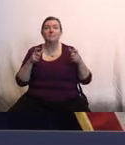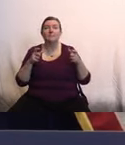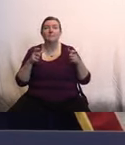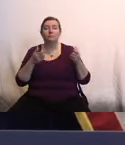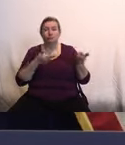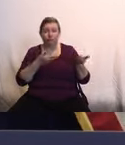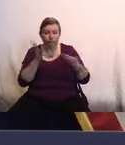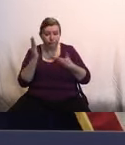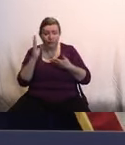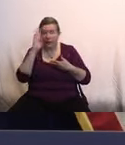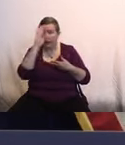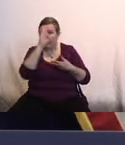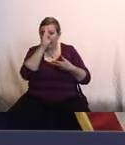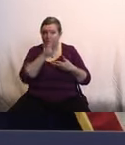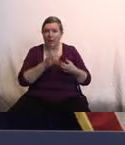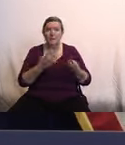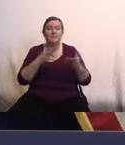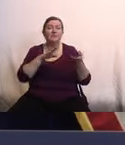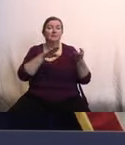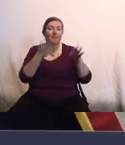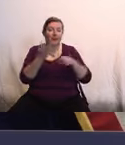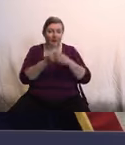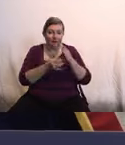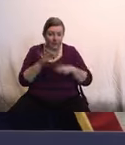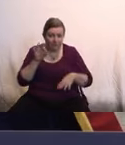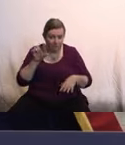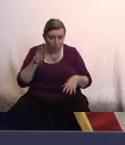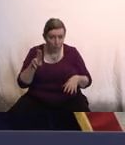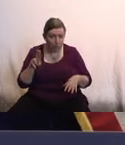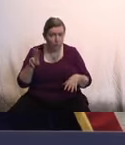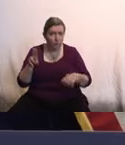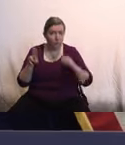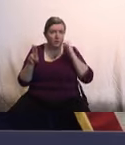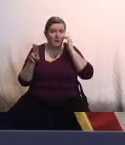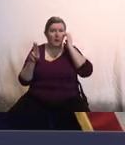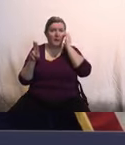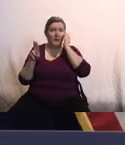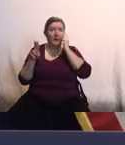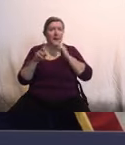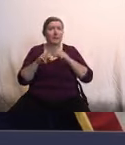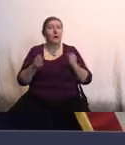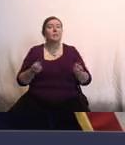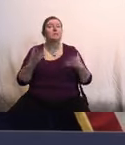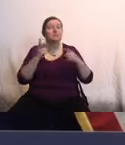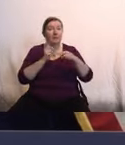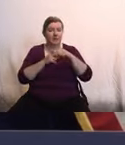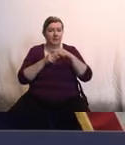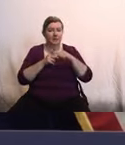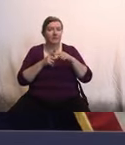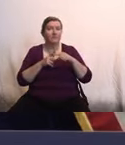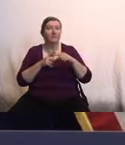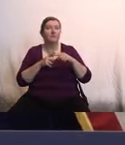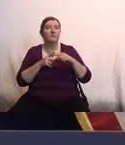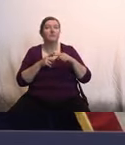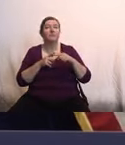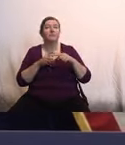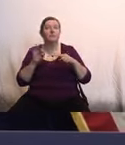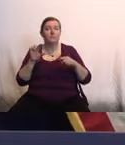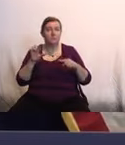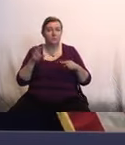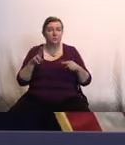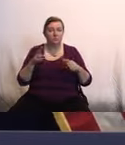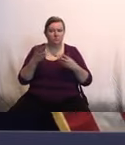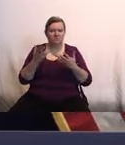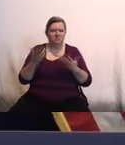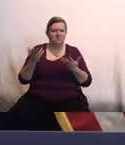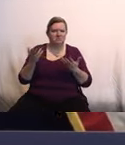many people pass. I think that's where we are on a journey to with this, would be my guess. Judy, anything you want to say